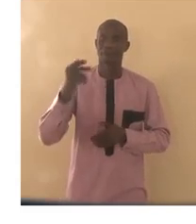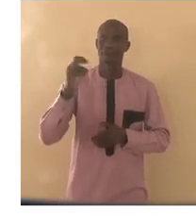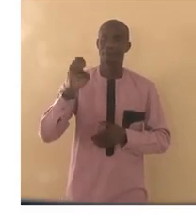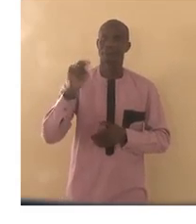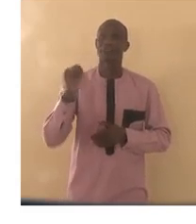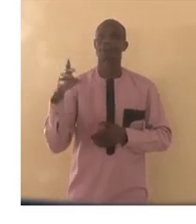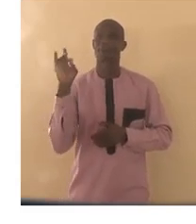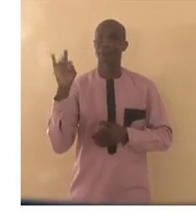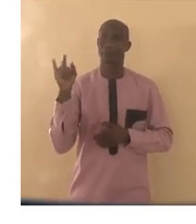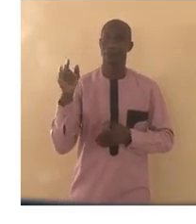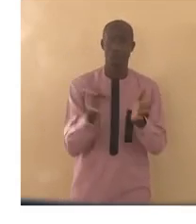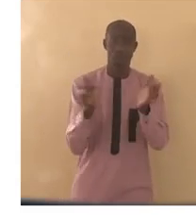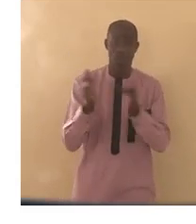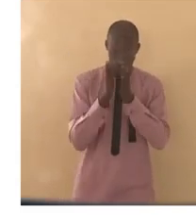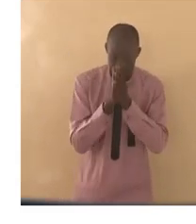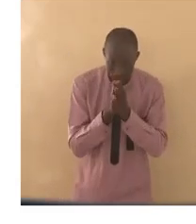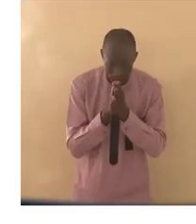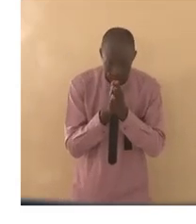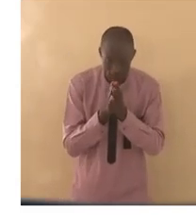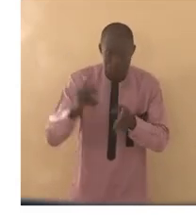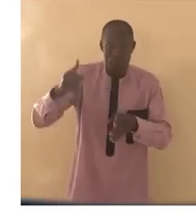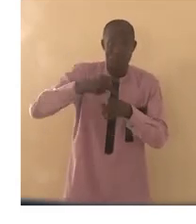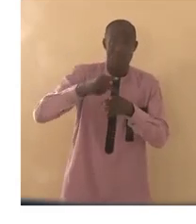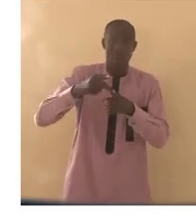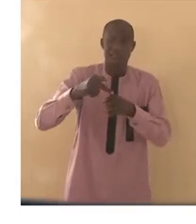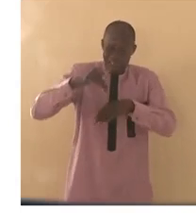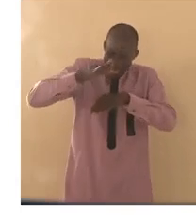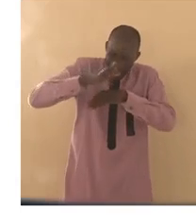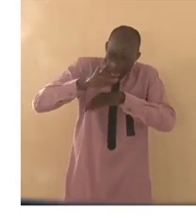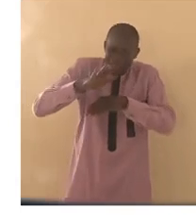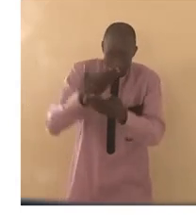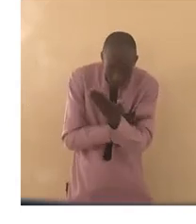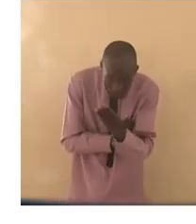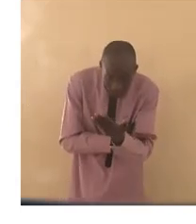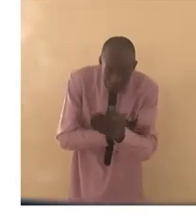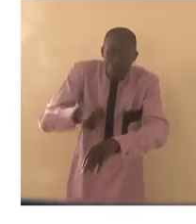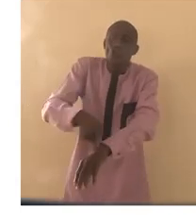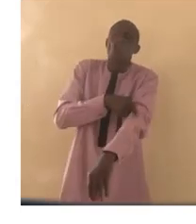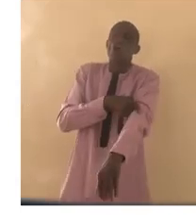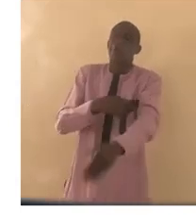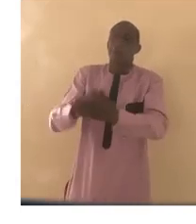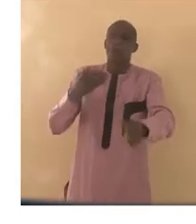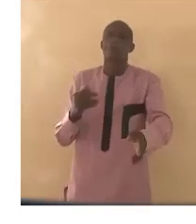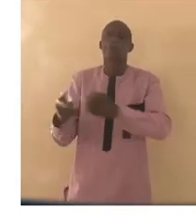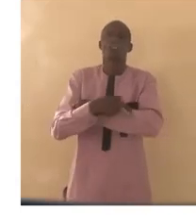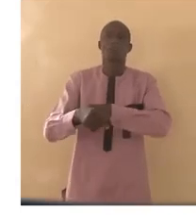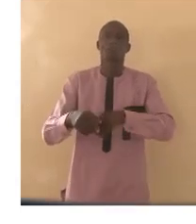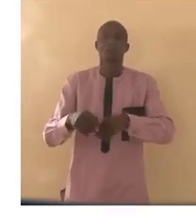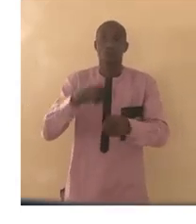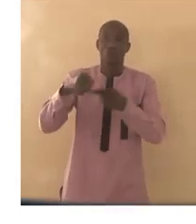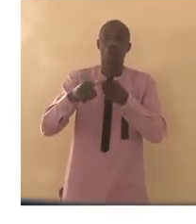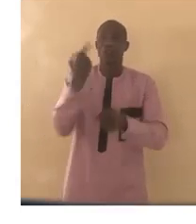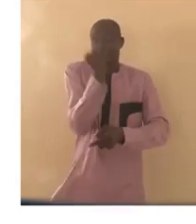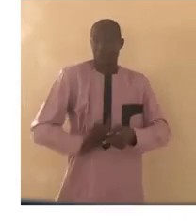Genesis 18, 20 to 33. Jesus' prayer, practice of prayer. Early in the morning, we are told, long before dawn, he got up and went to a